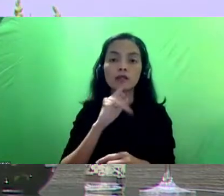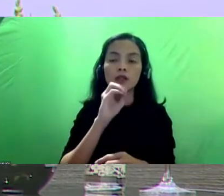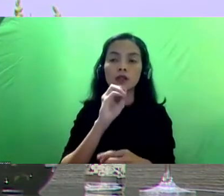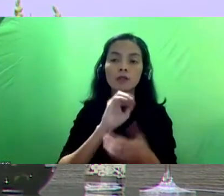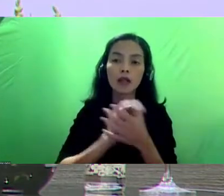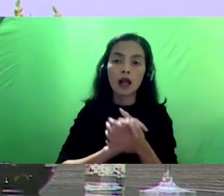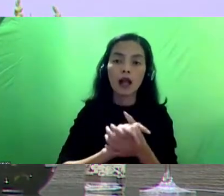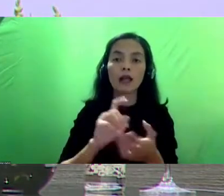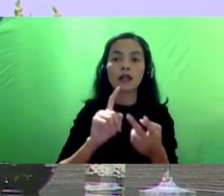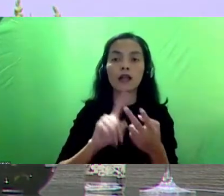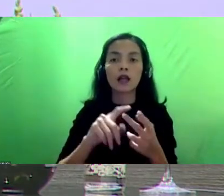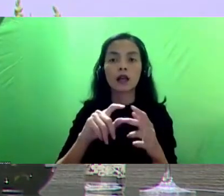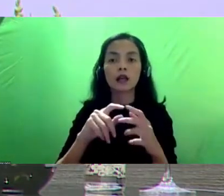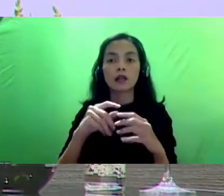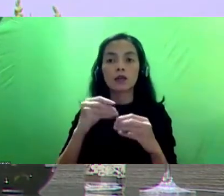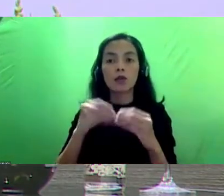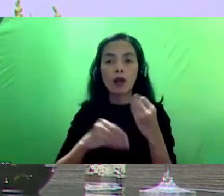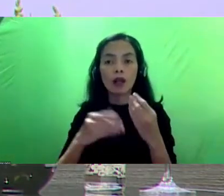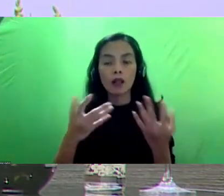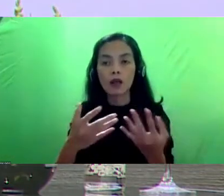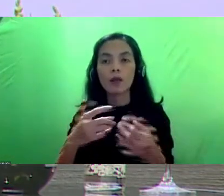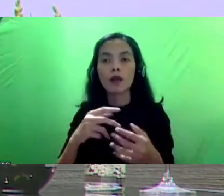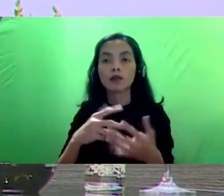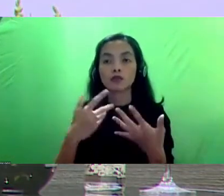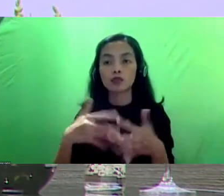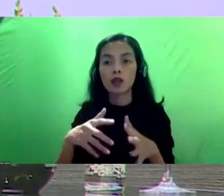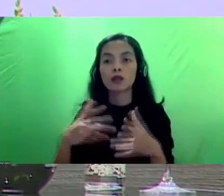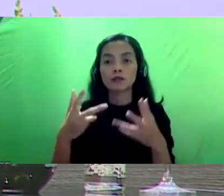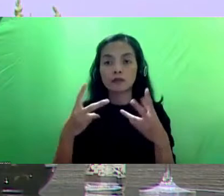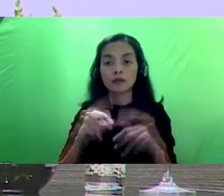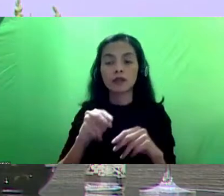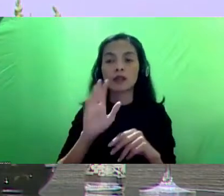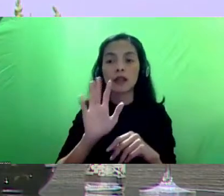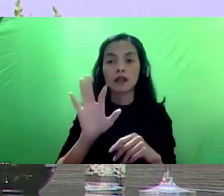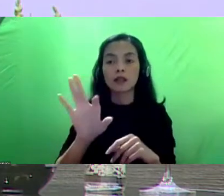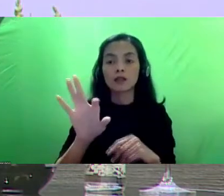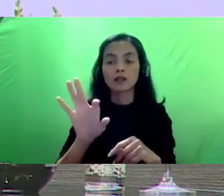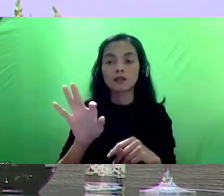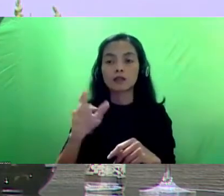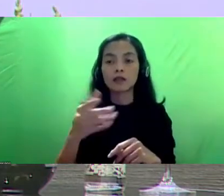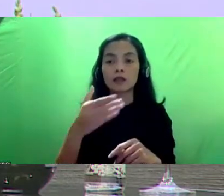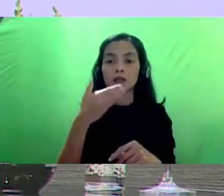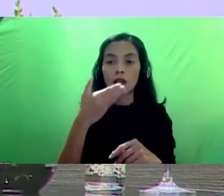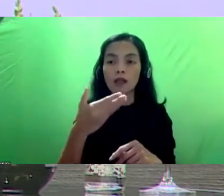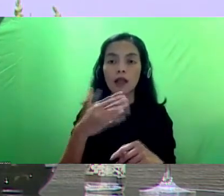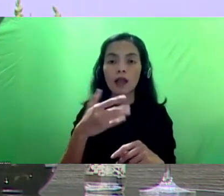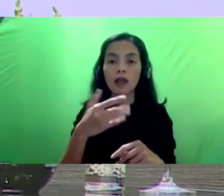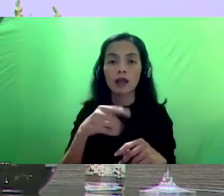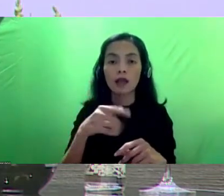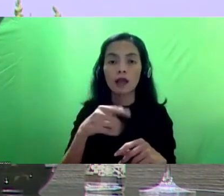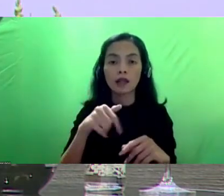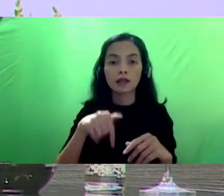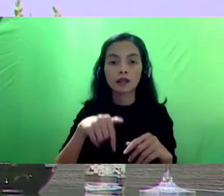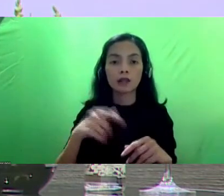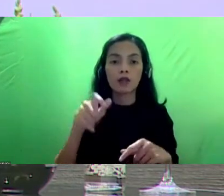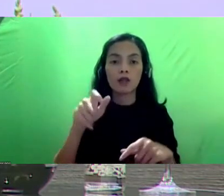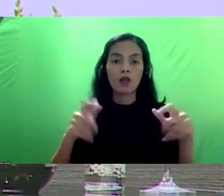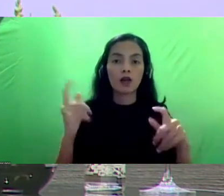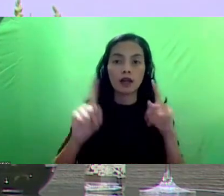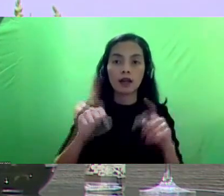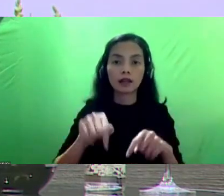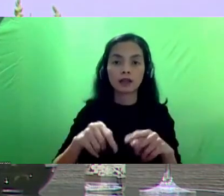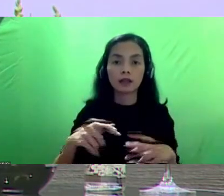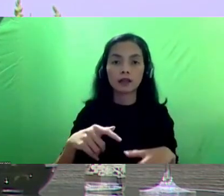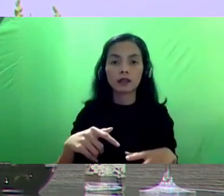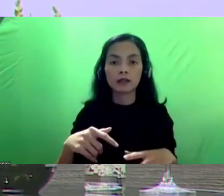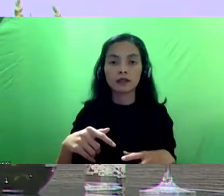affiliation, and I will try to pick one question from the floor for this first